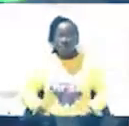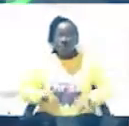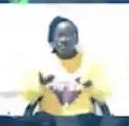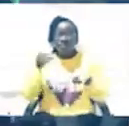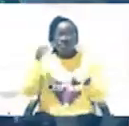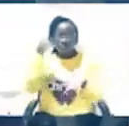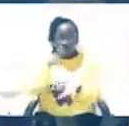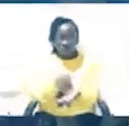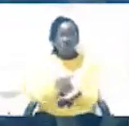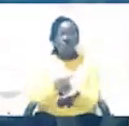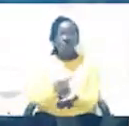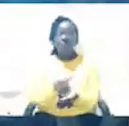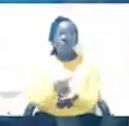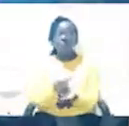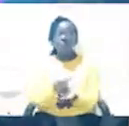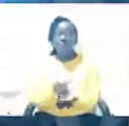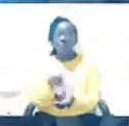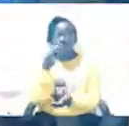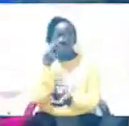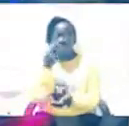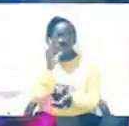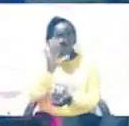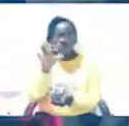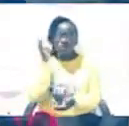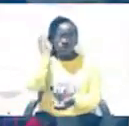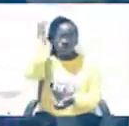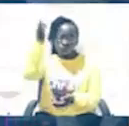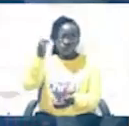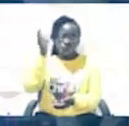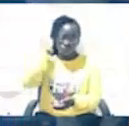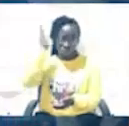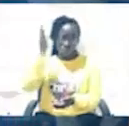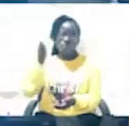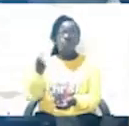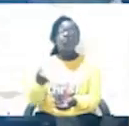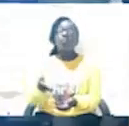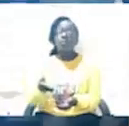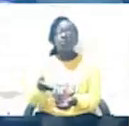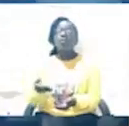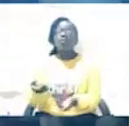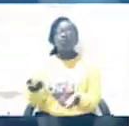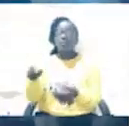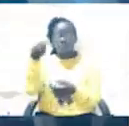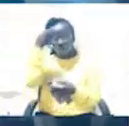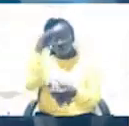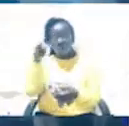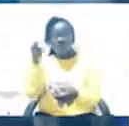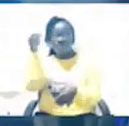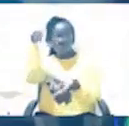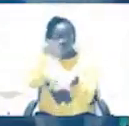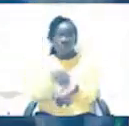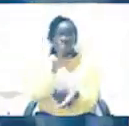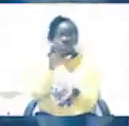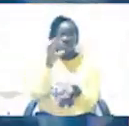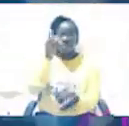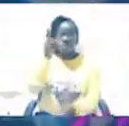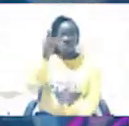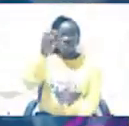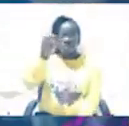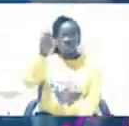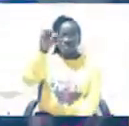See, your future will be restored. Your destiny will be intact.